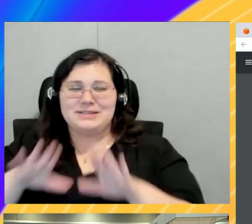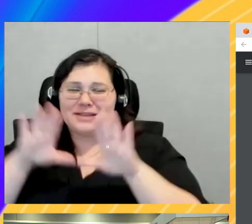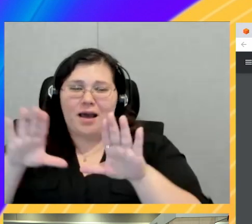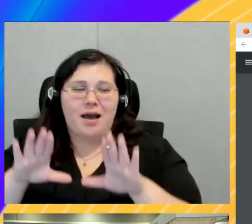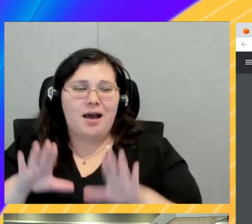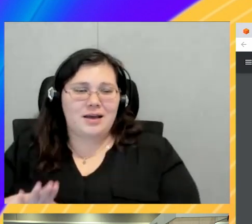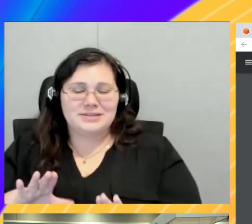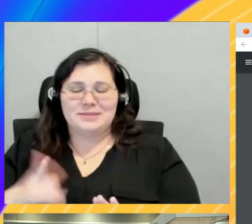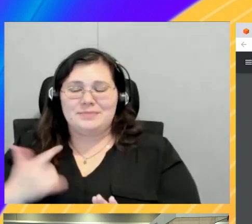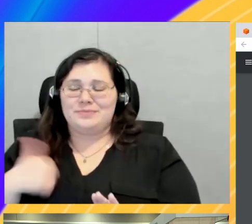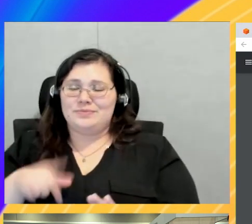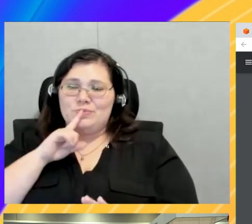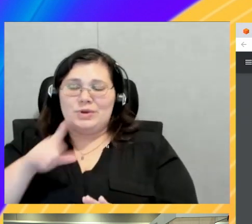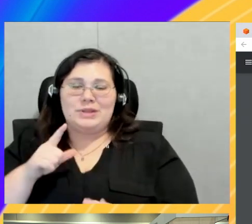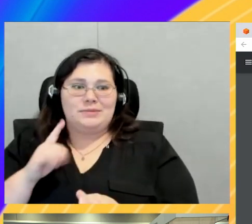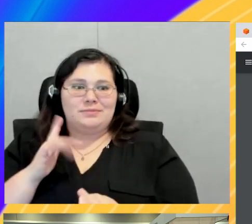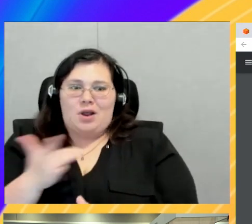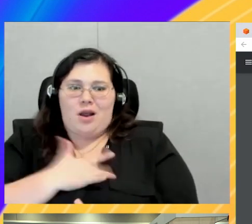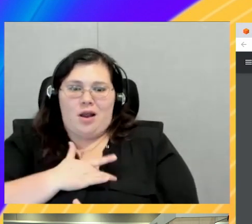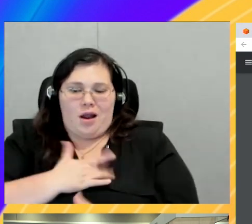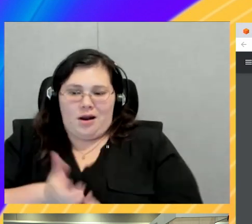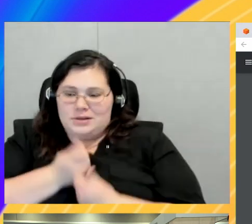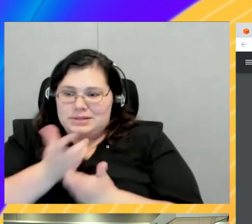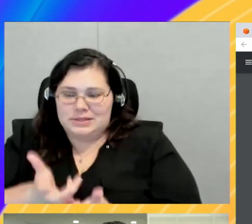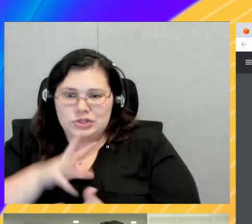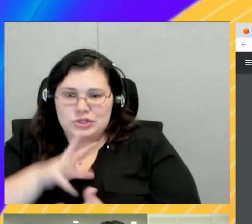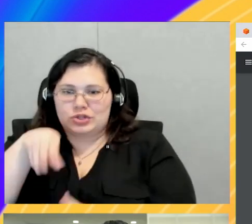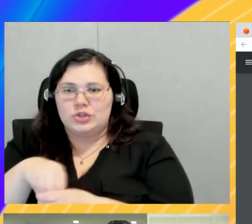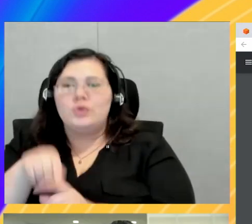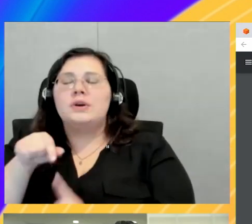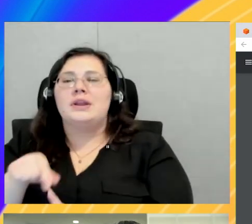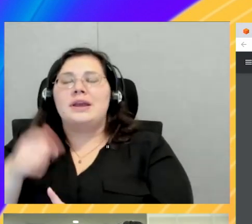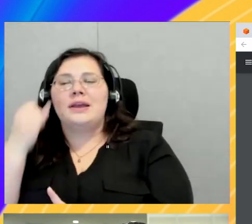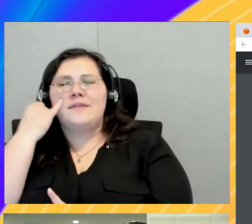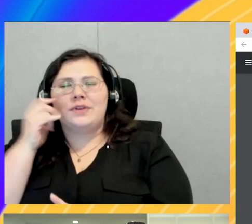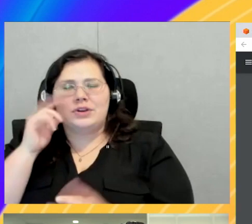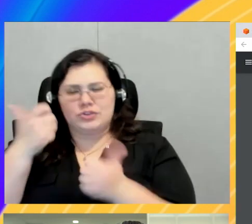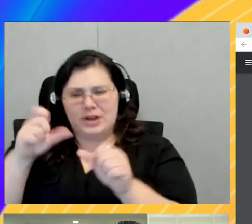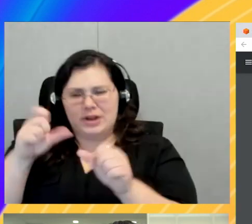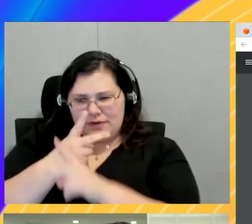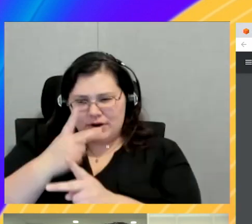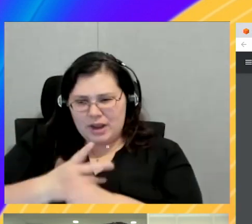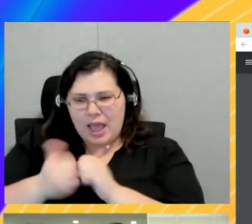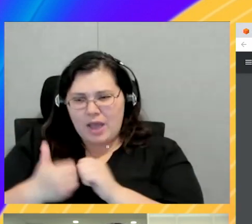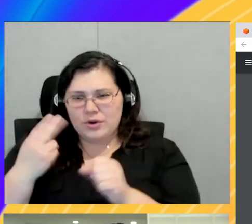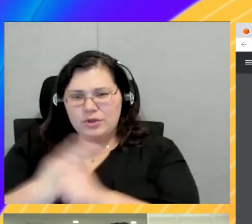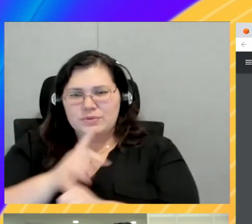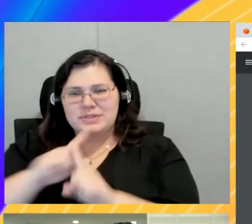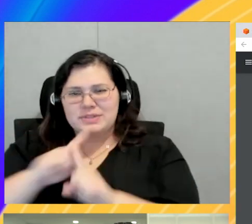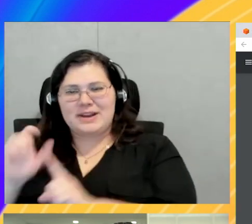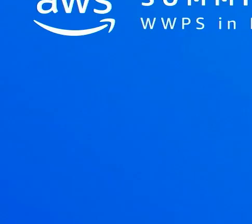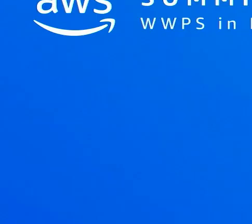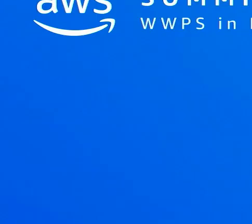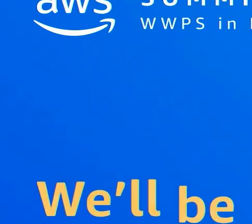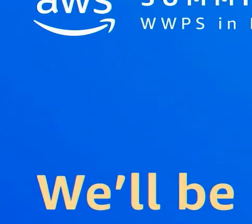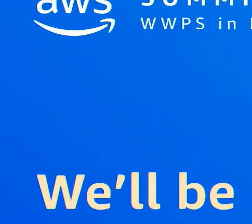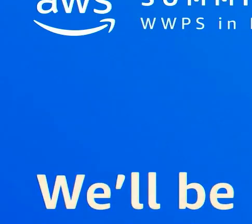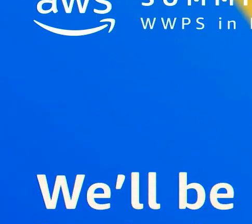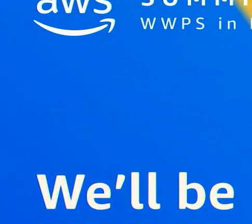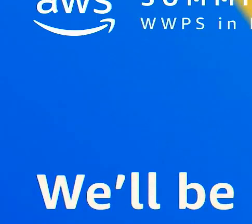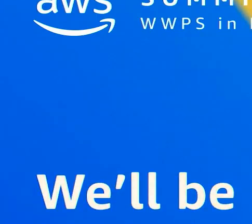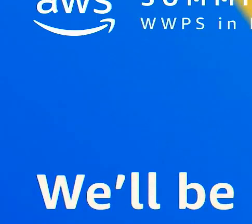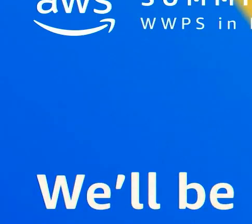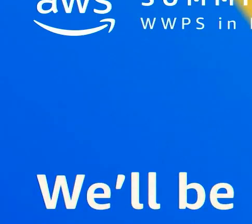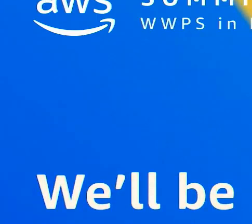ways to understand how you can use different AWS services to secure yourself from ransomware, you could go ahead and take a look at